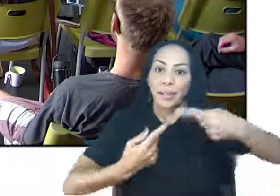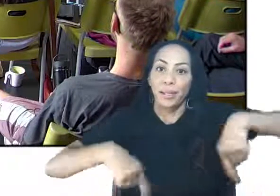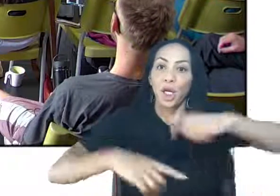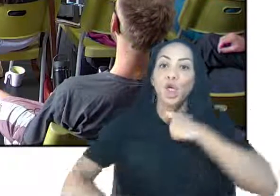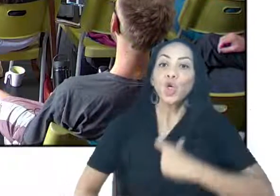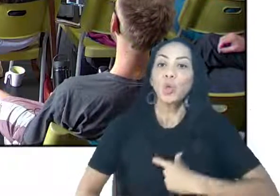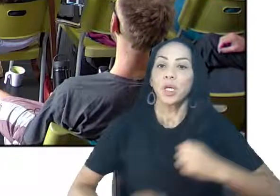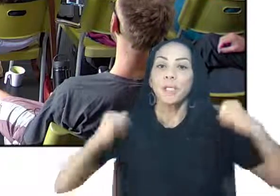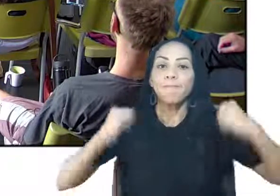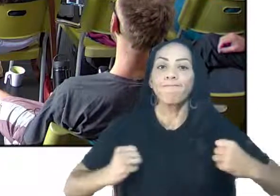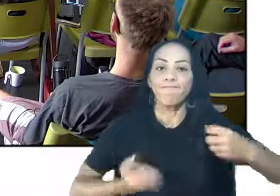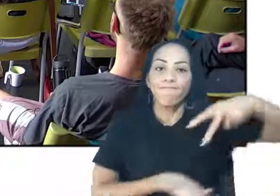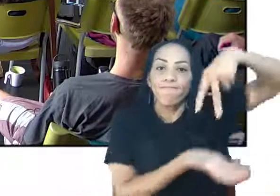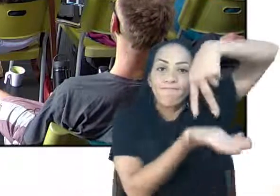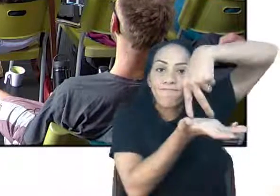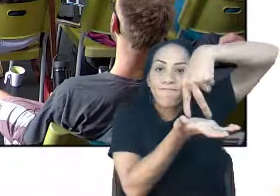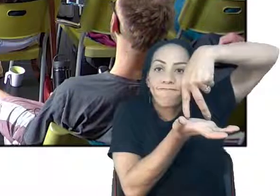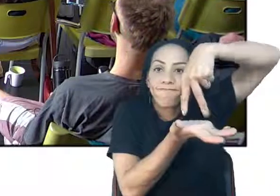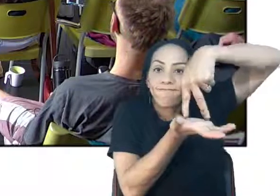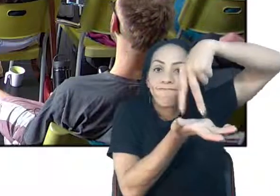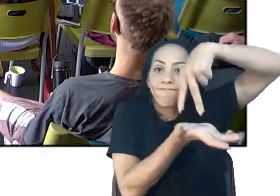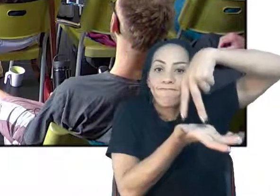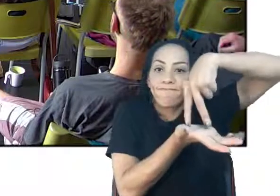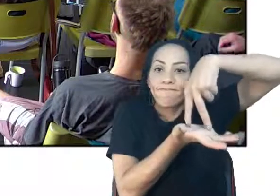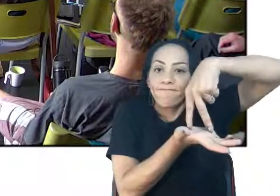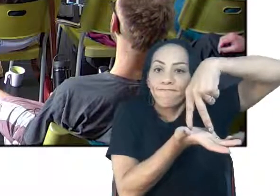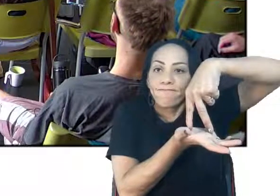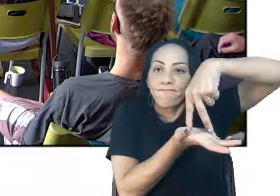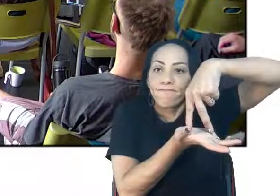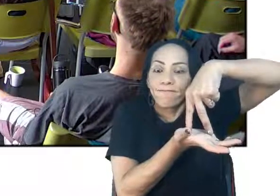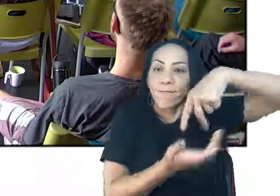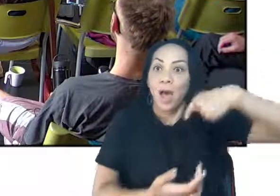the horizontal view and the